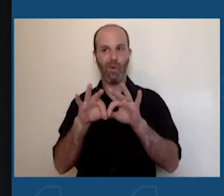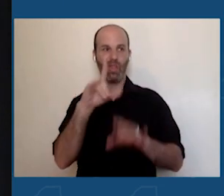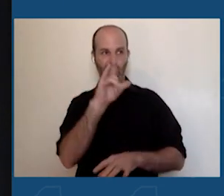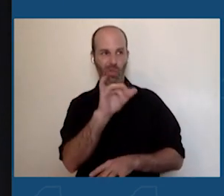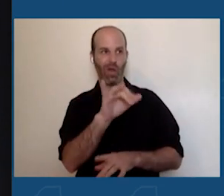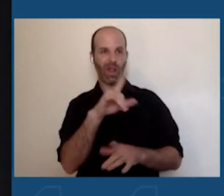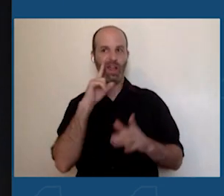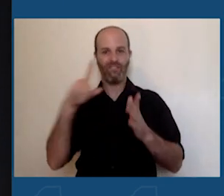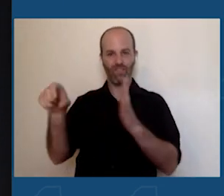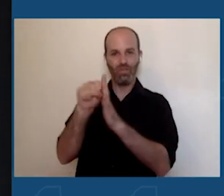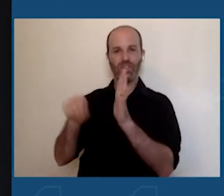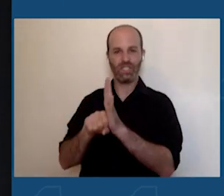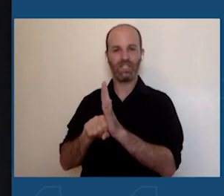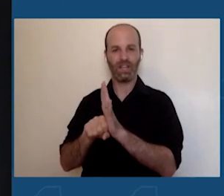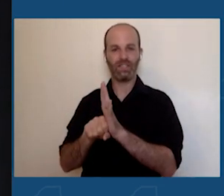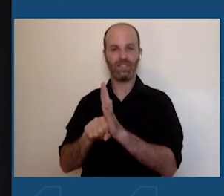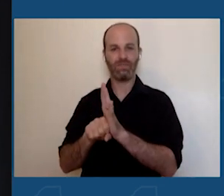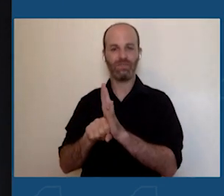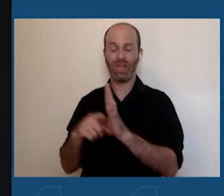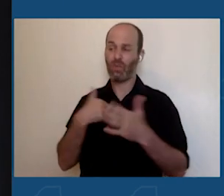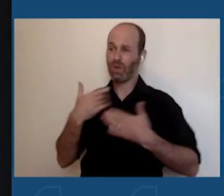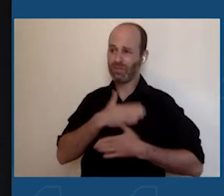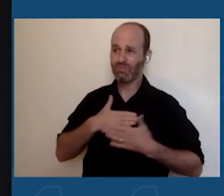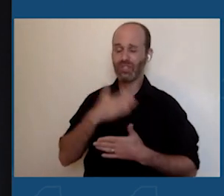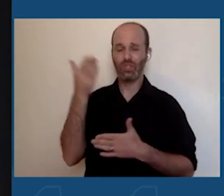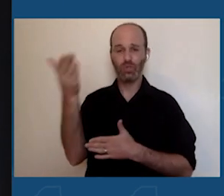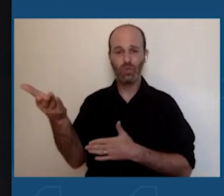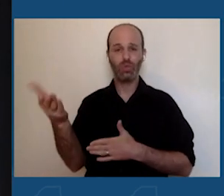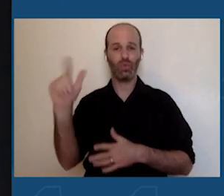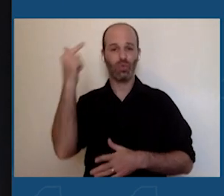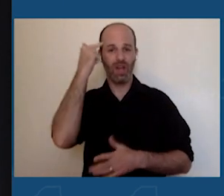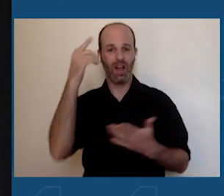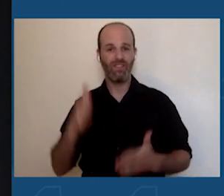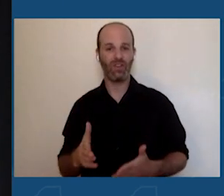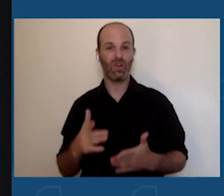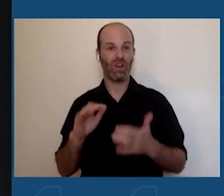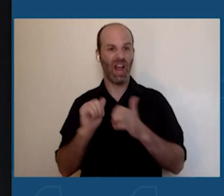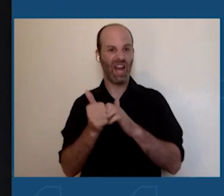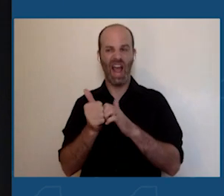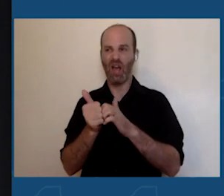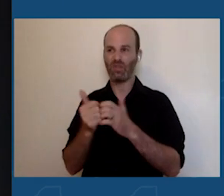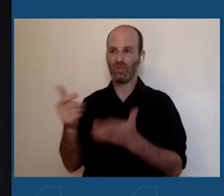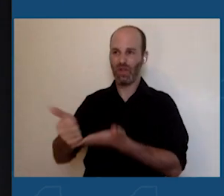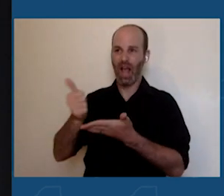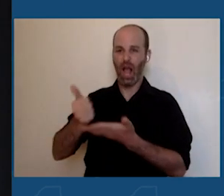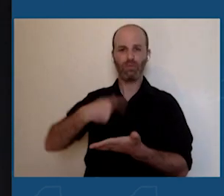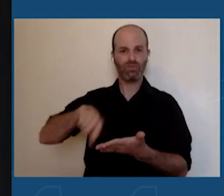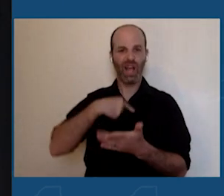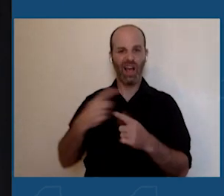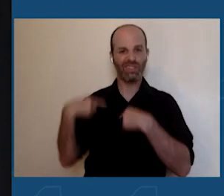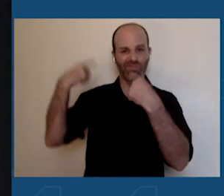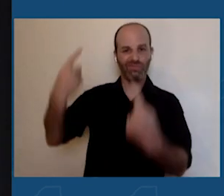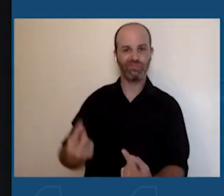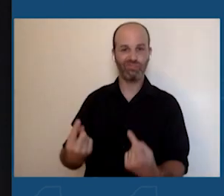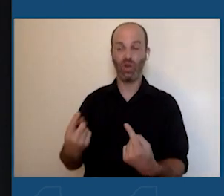so appreciative of you, Governor, and how you have delivered for Long Island. You know, you talk about being a local